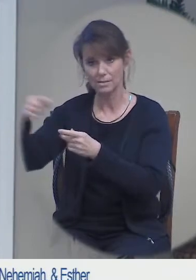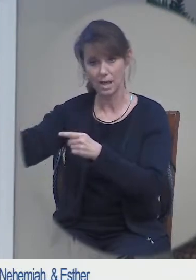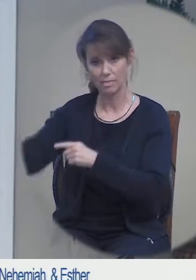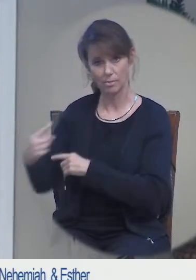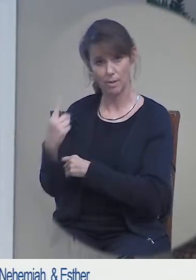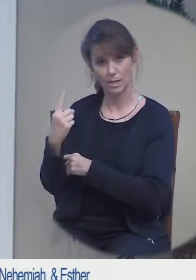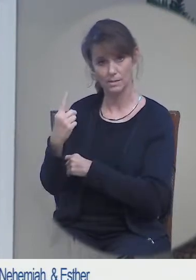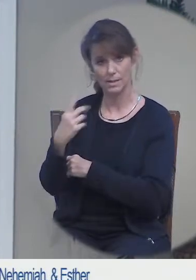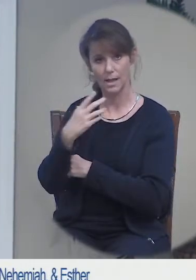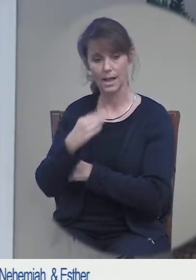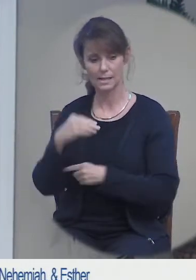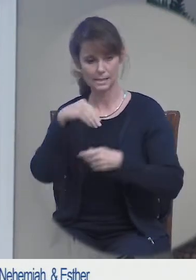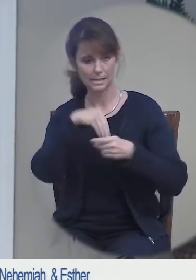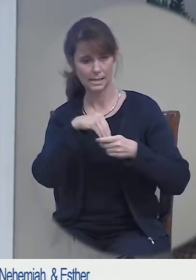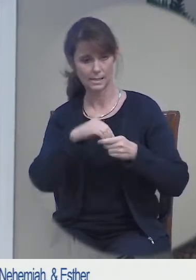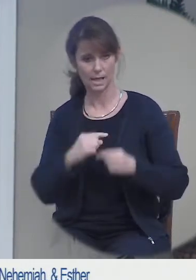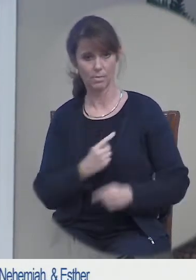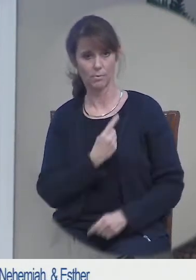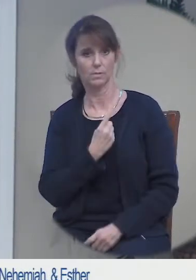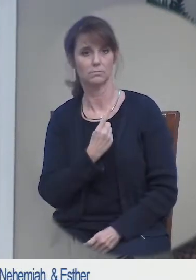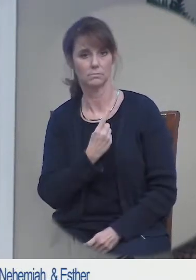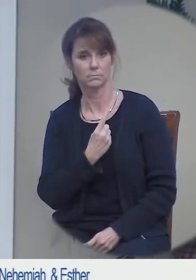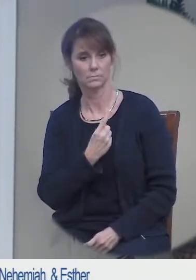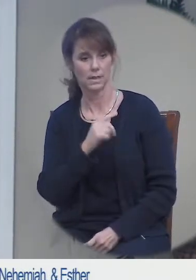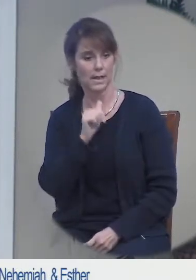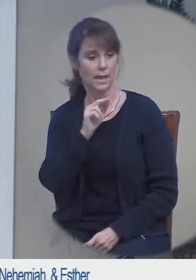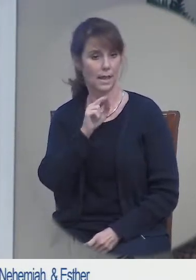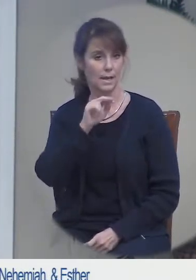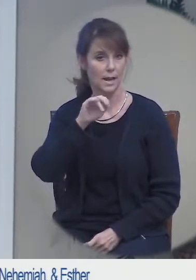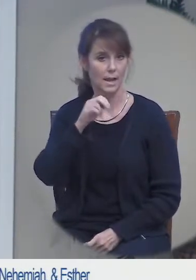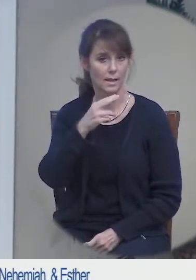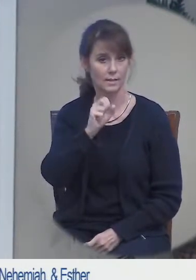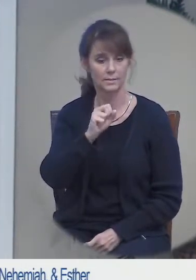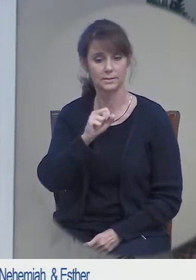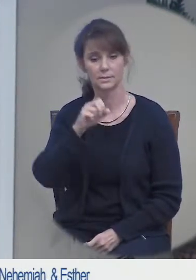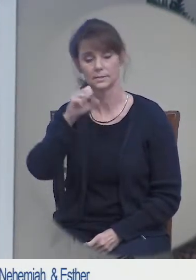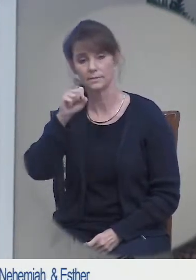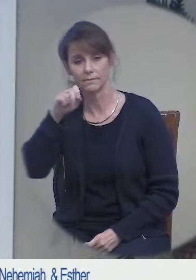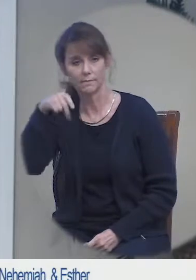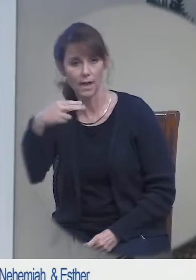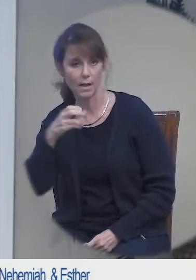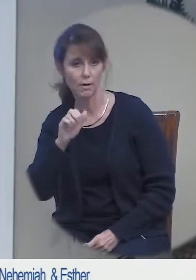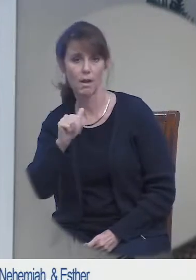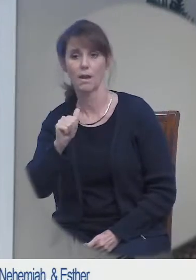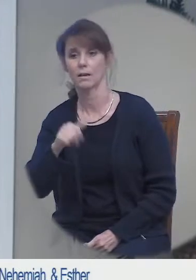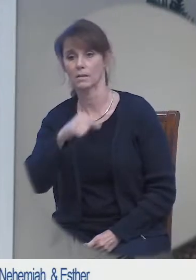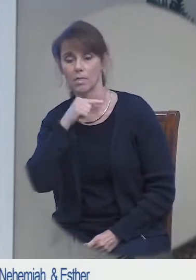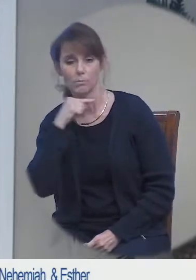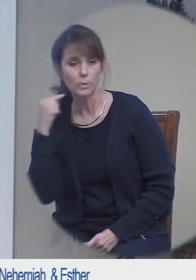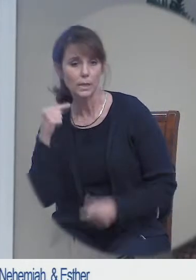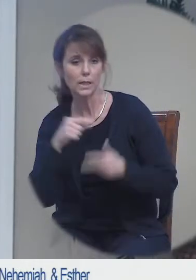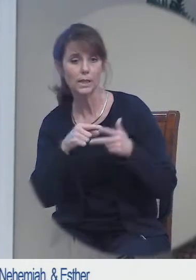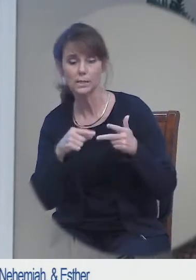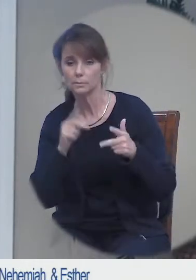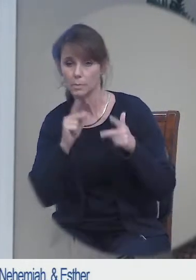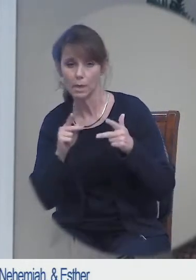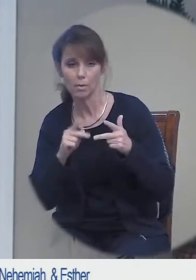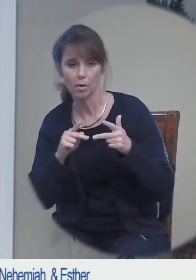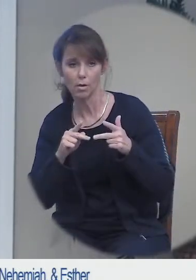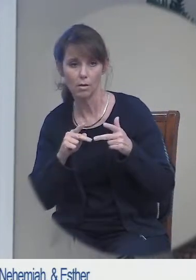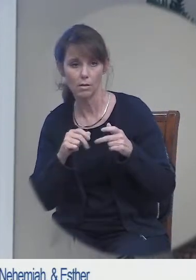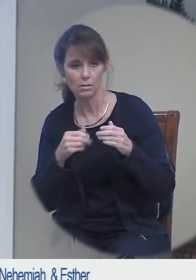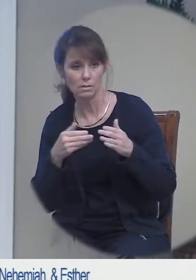see internal threats. We think about Ananias and Sapphira and Saul and all the priests and all the other people that beset the